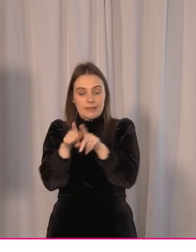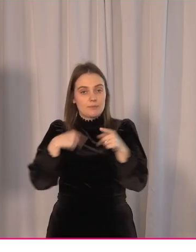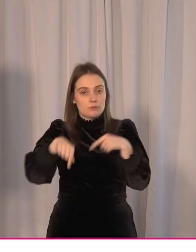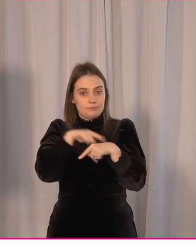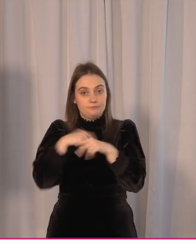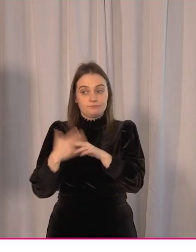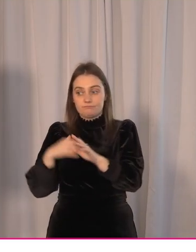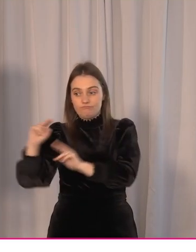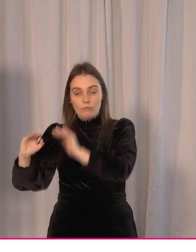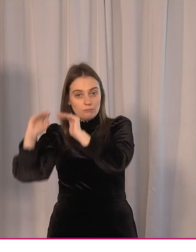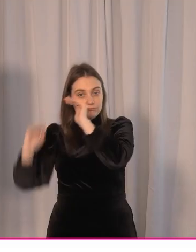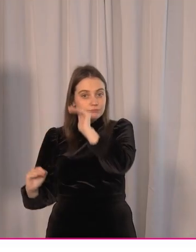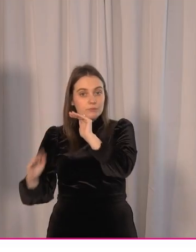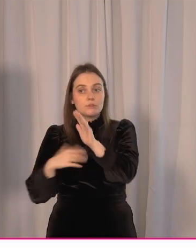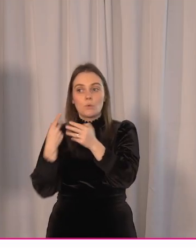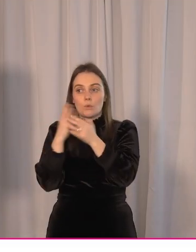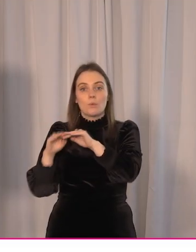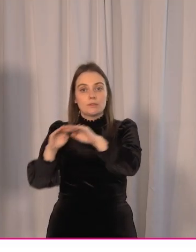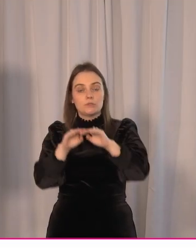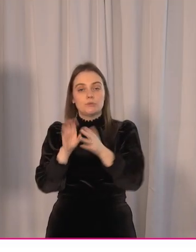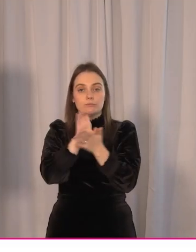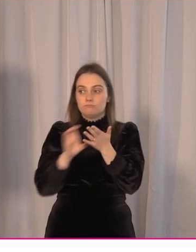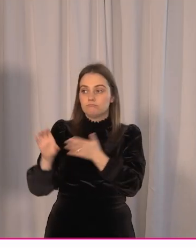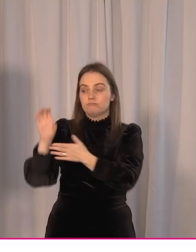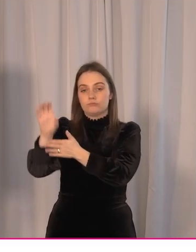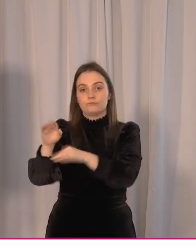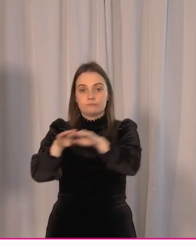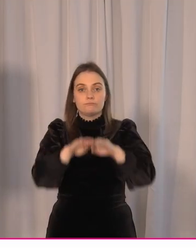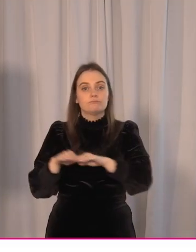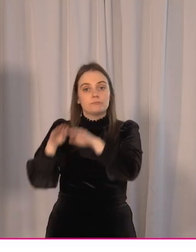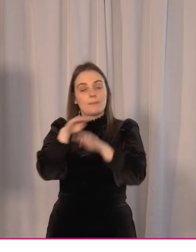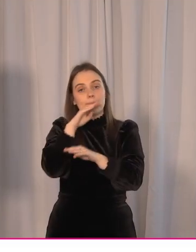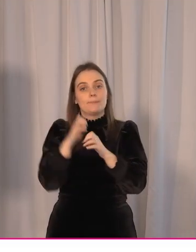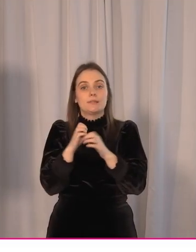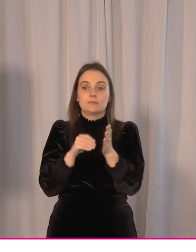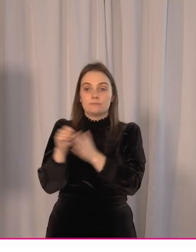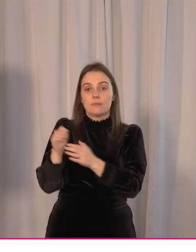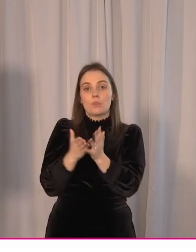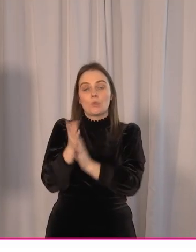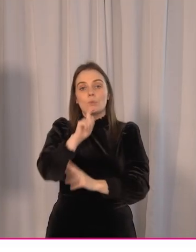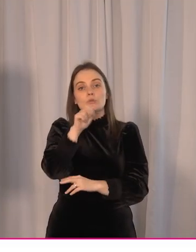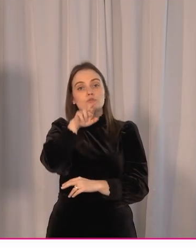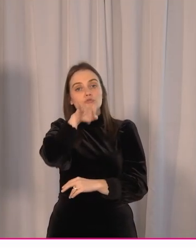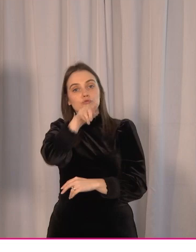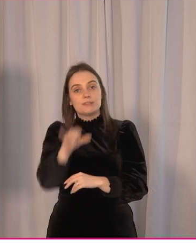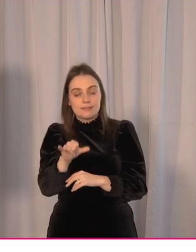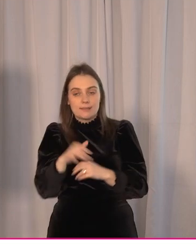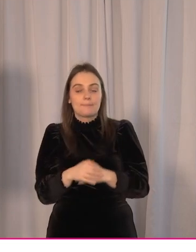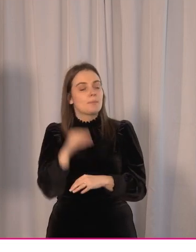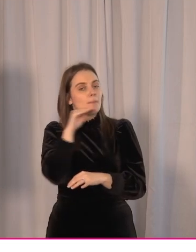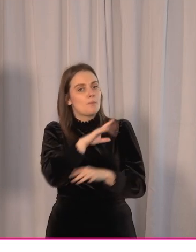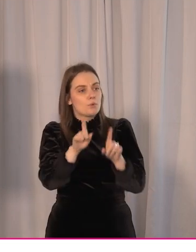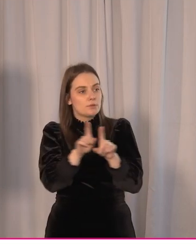ensuring that we comply with our international aid programs through appropriate treaties, and also important to